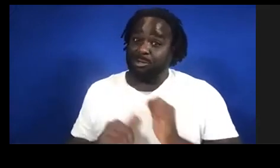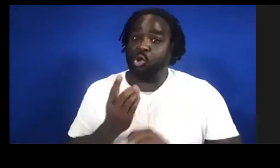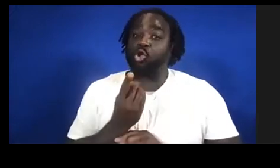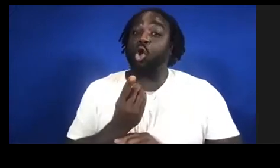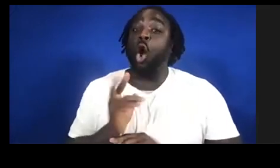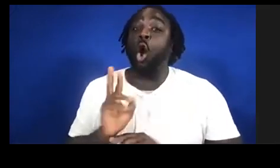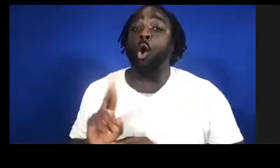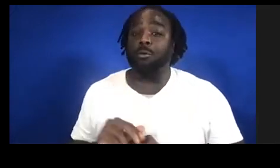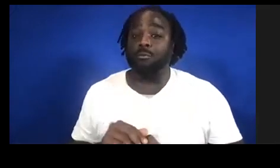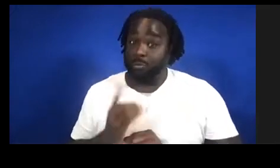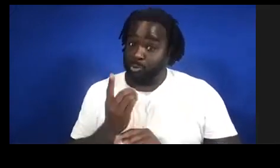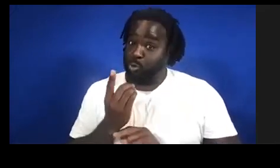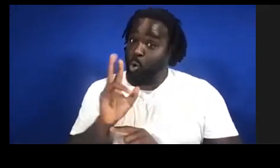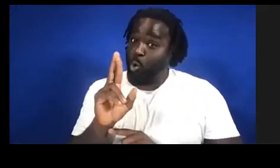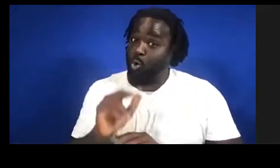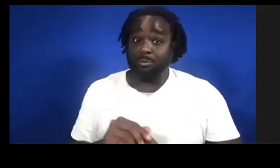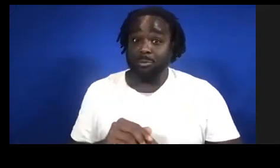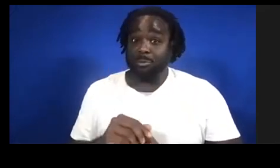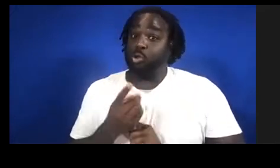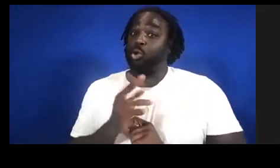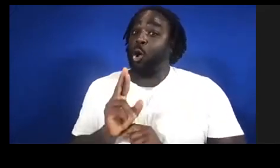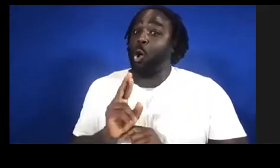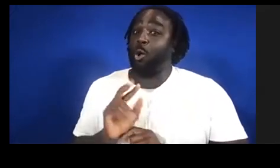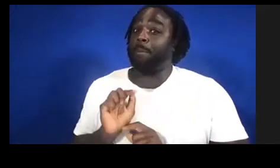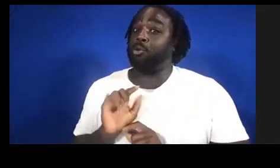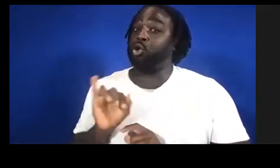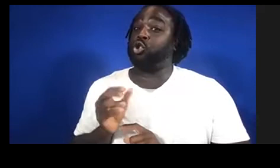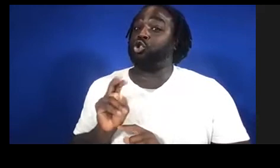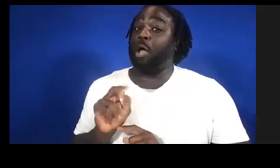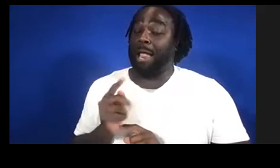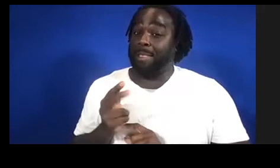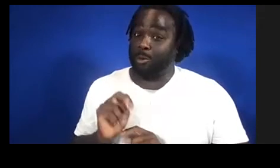I've been impressed. I got to remember to call him Doc.